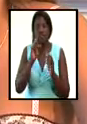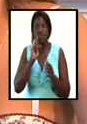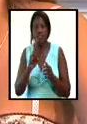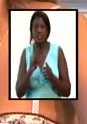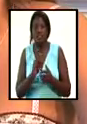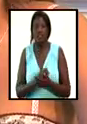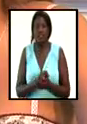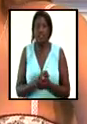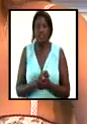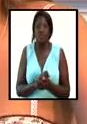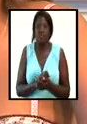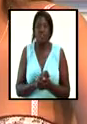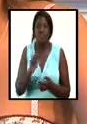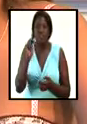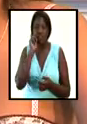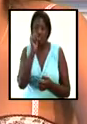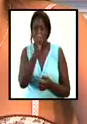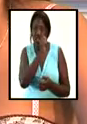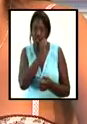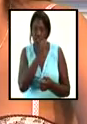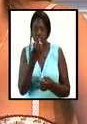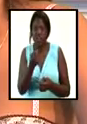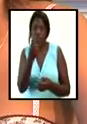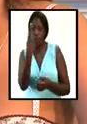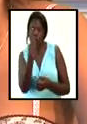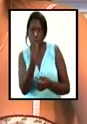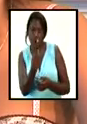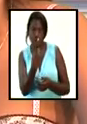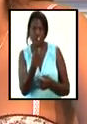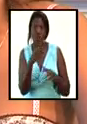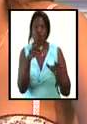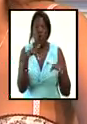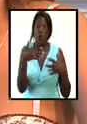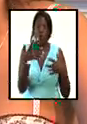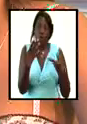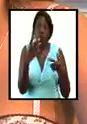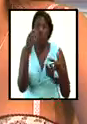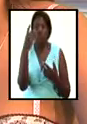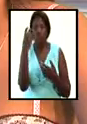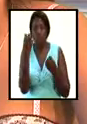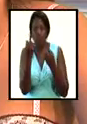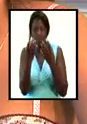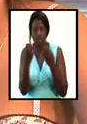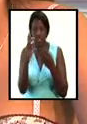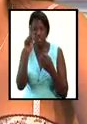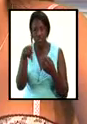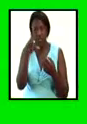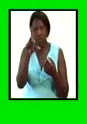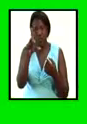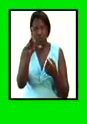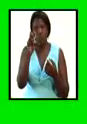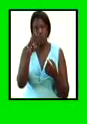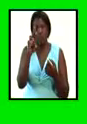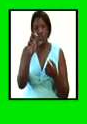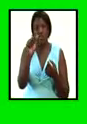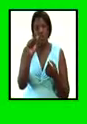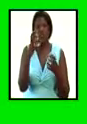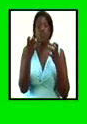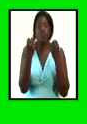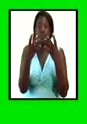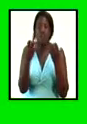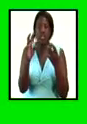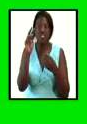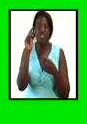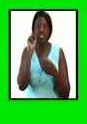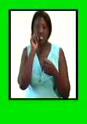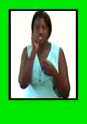Liz, nouns are either in singular form, one, or plural form, more than one. For most